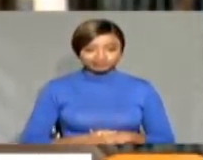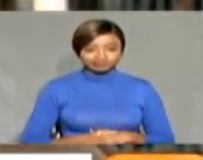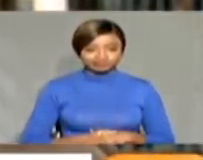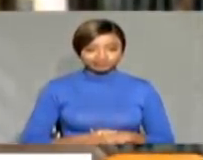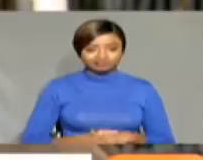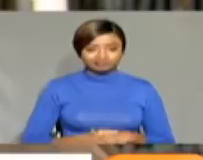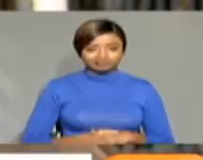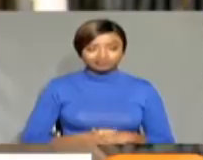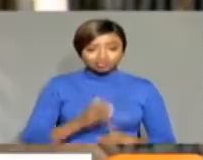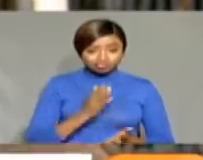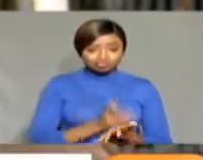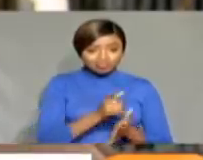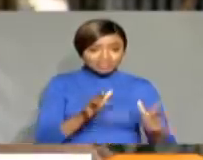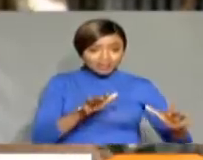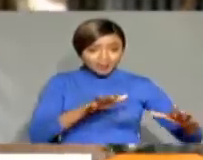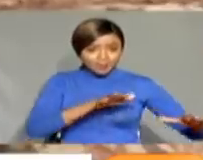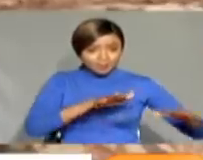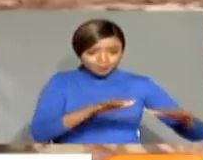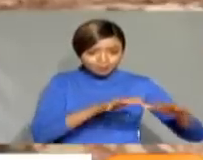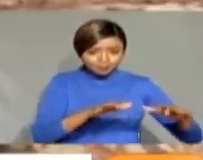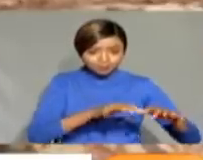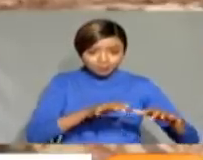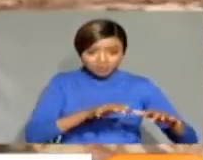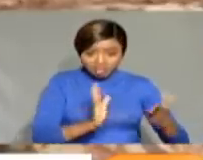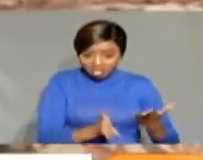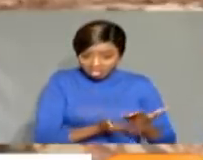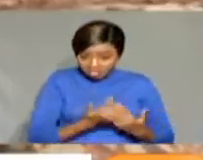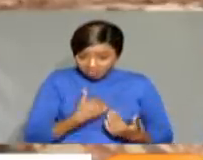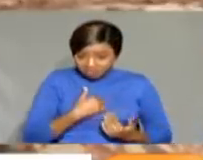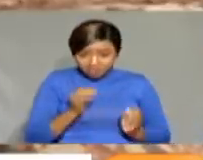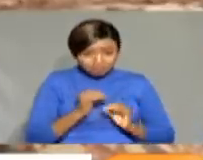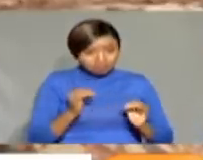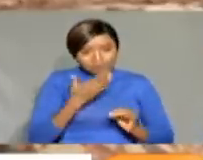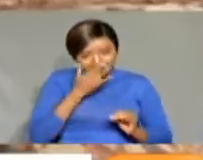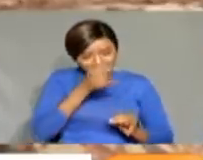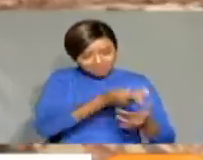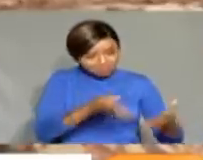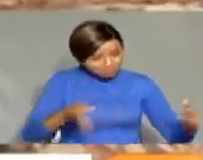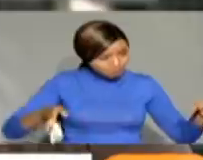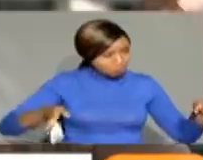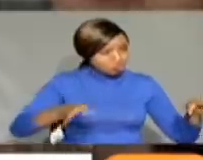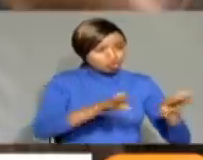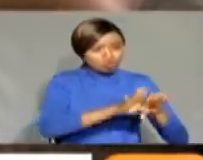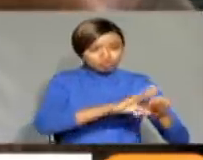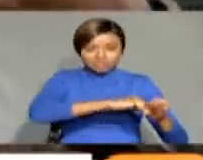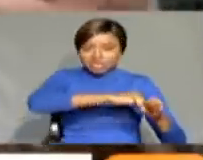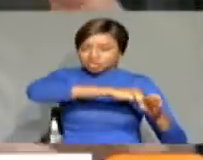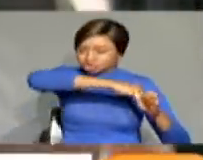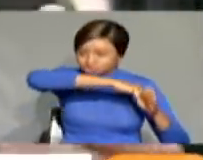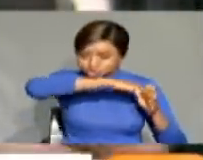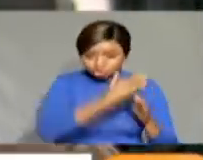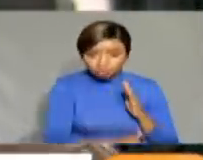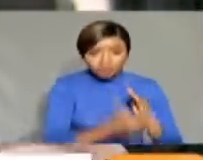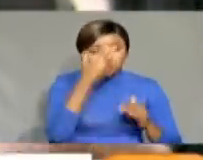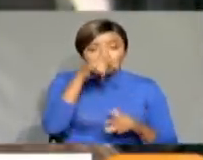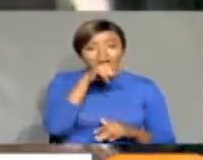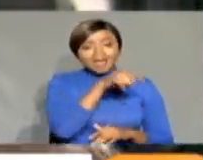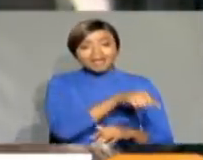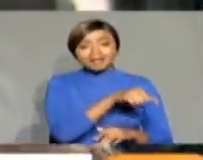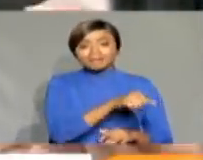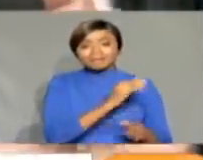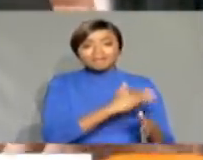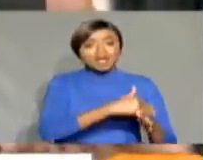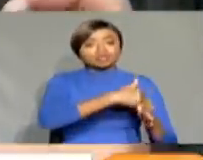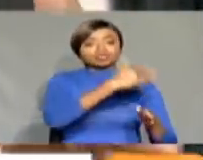that trauma is not good for me. This quarry should be closed, should be come to an end, because it was supposed to be closed at the